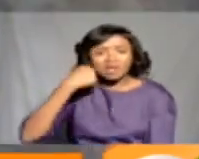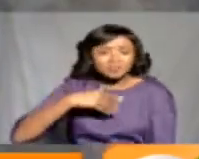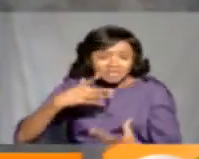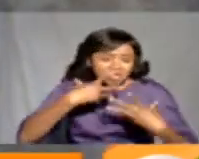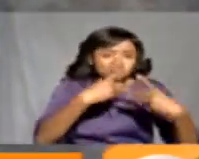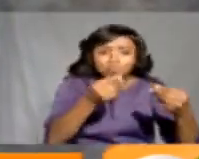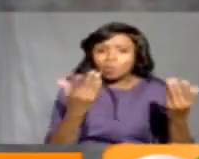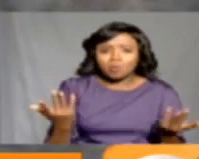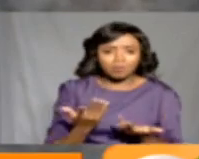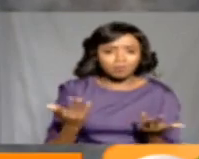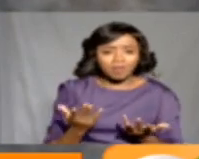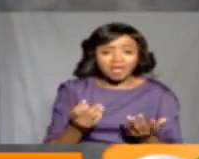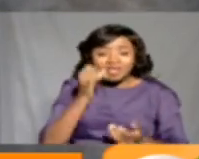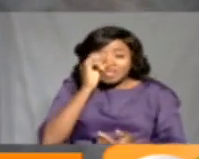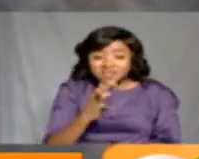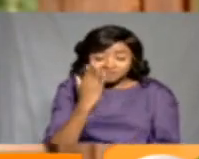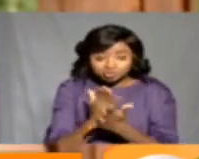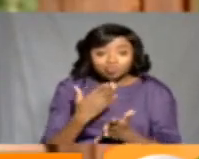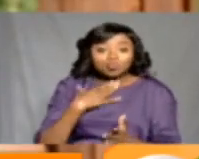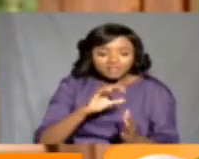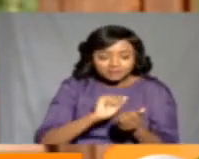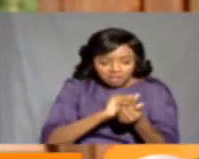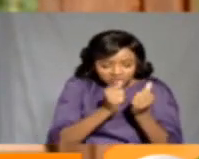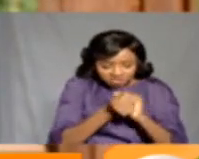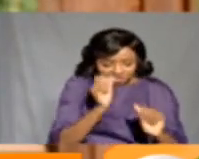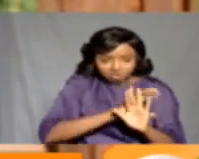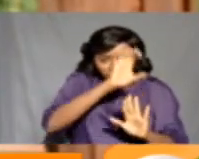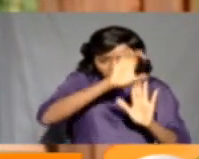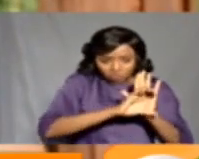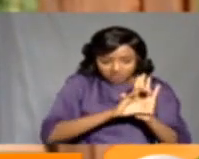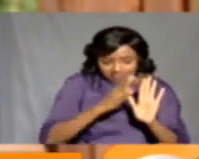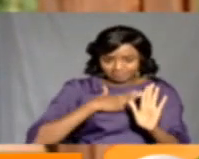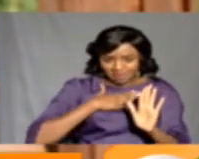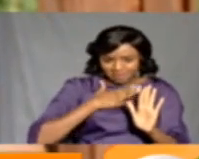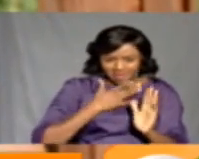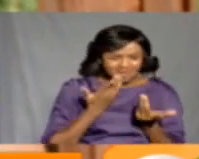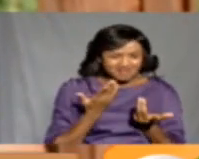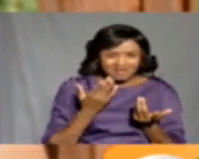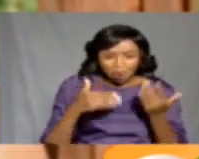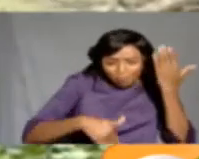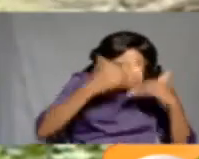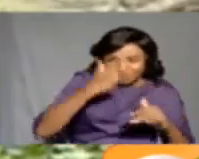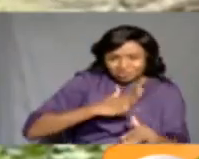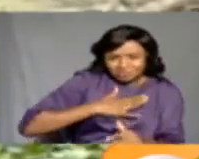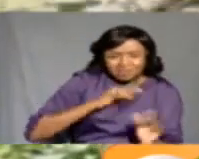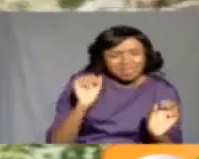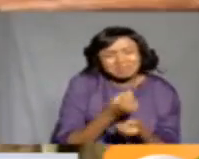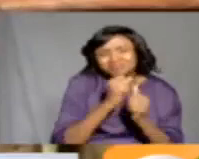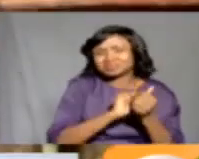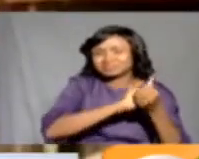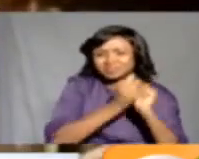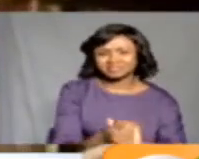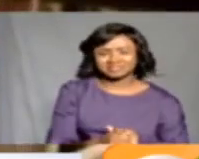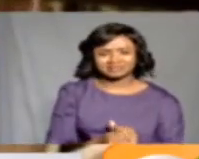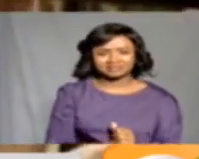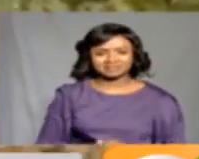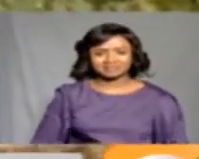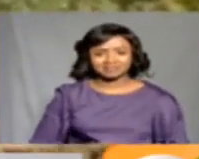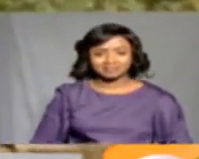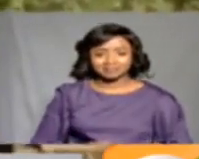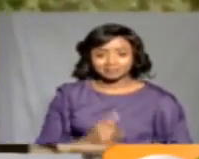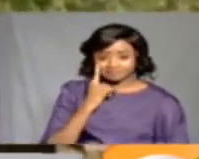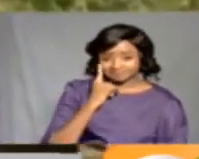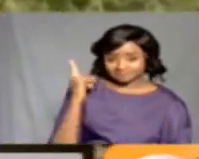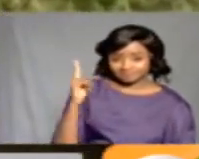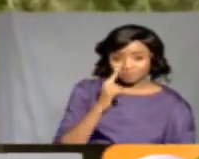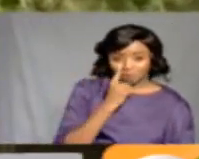go. Even if we want to change our courses right now, we can't just shift like that. Here at their home in Kakwang